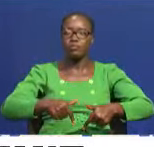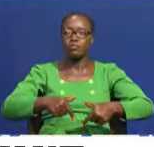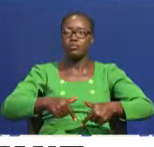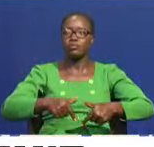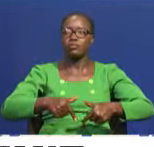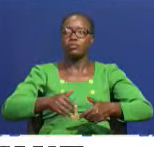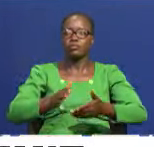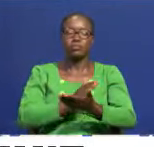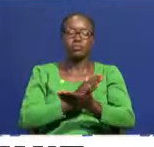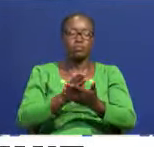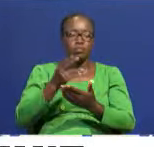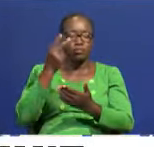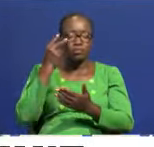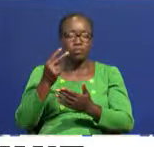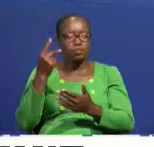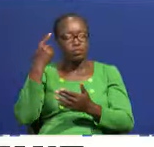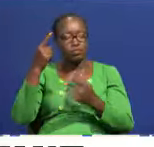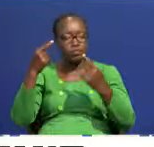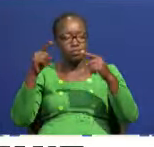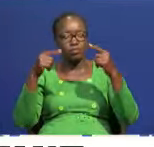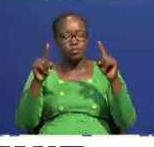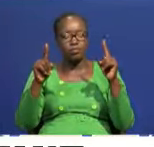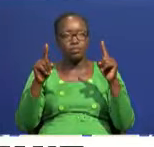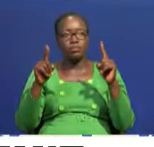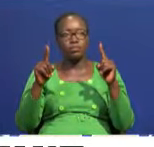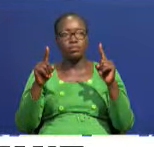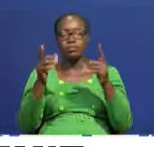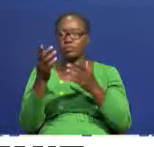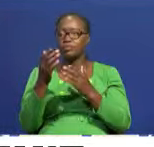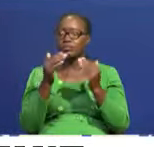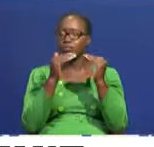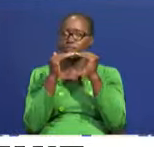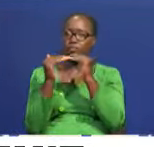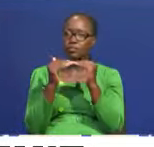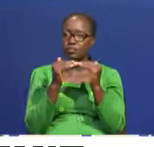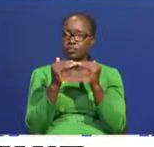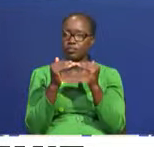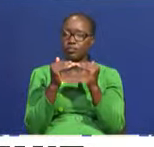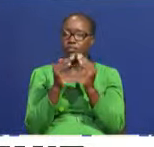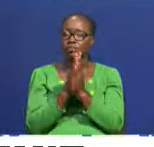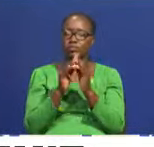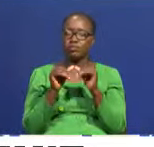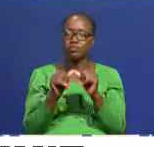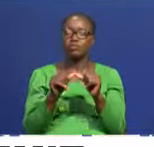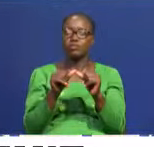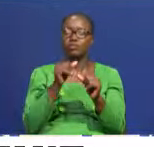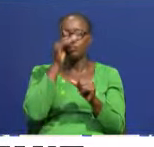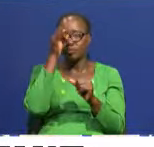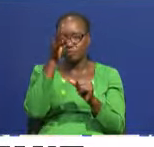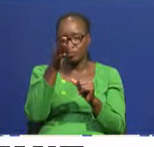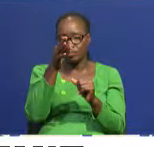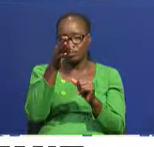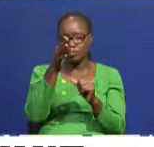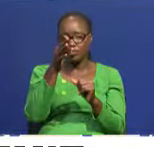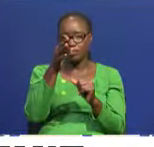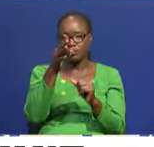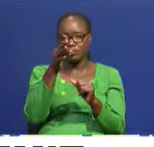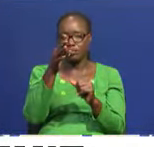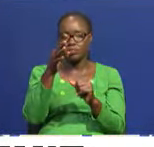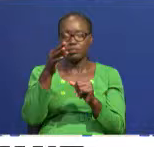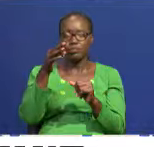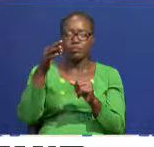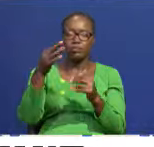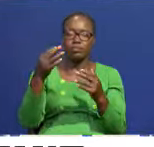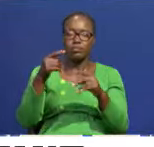our shared vision for prosperous, equitable, and sustainable future hinges